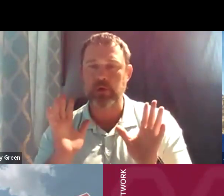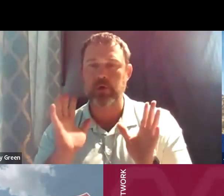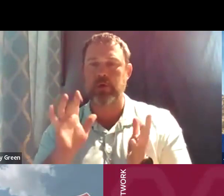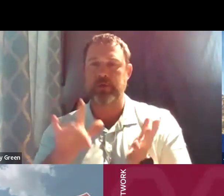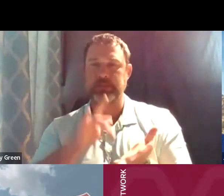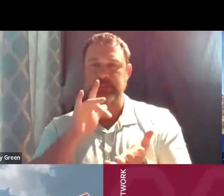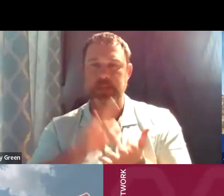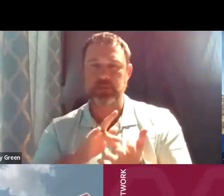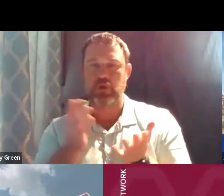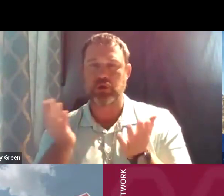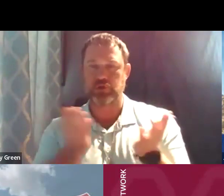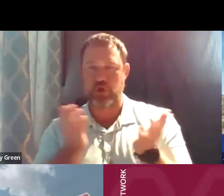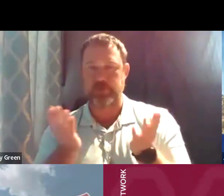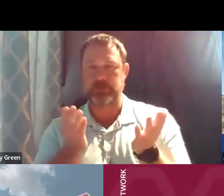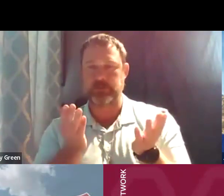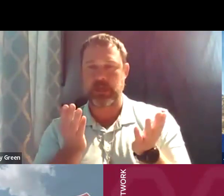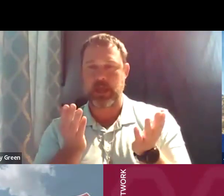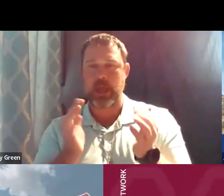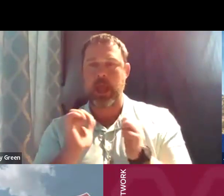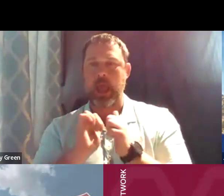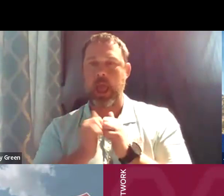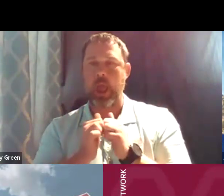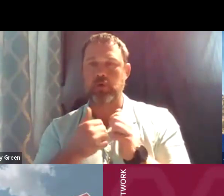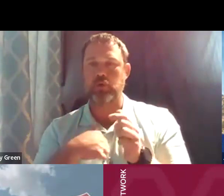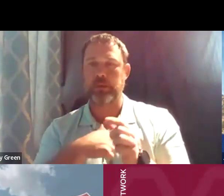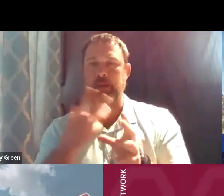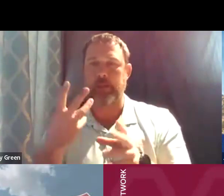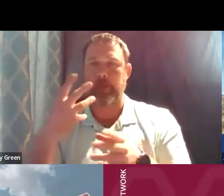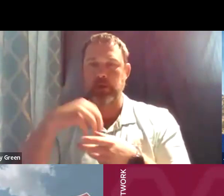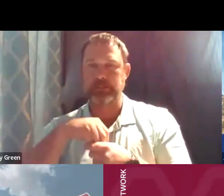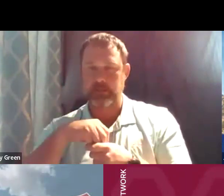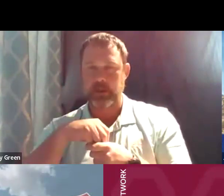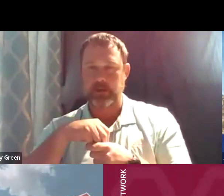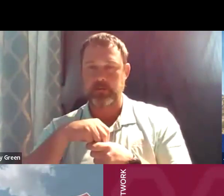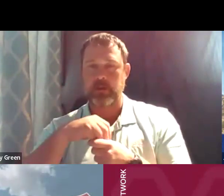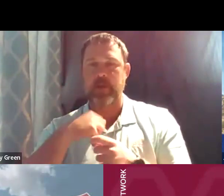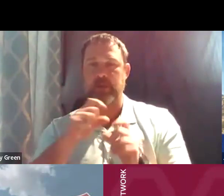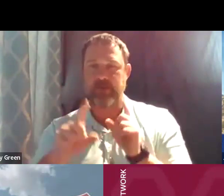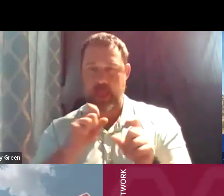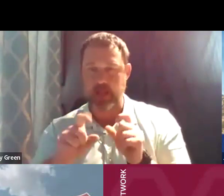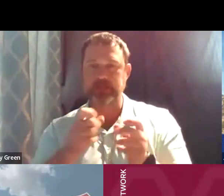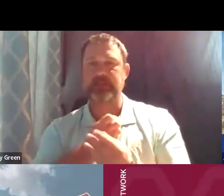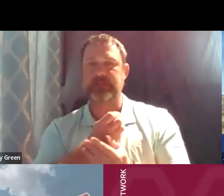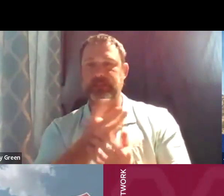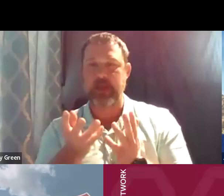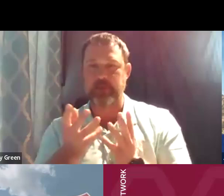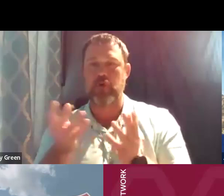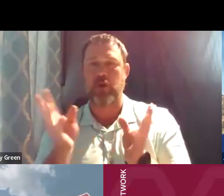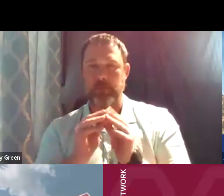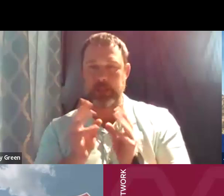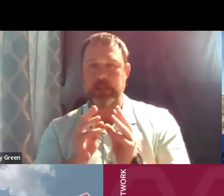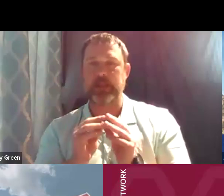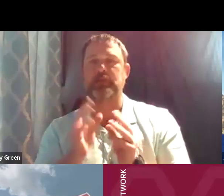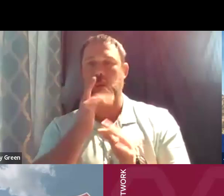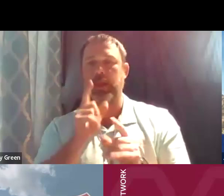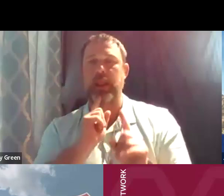central services. How do we participate? And we've asked in several meetings, and we've been told we'll get